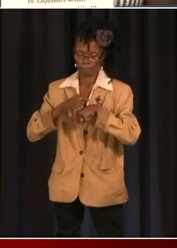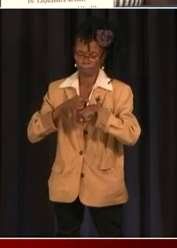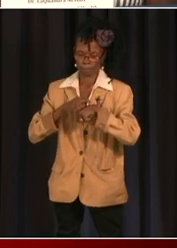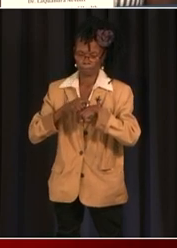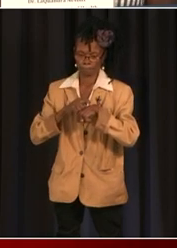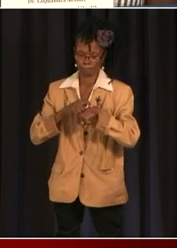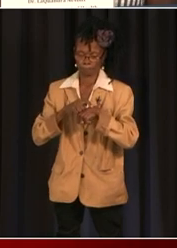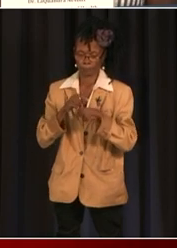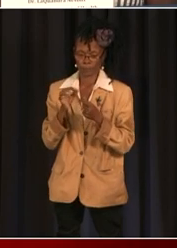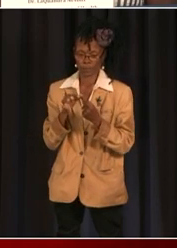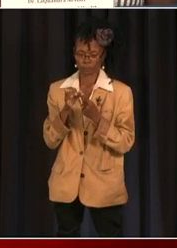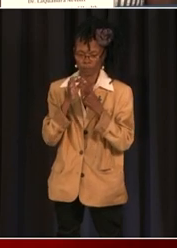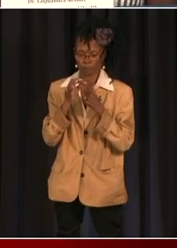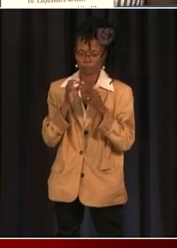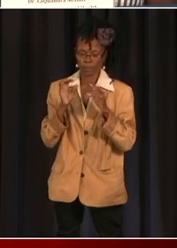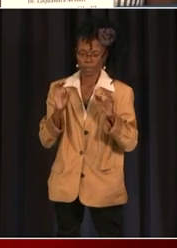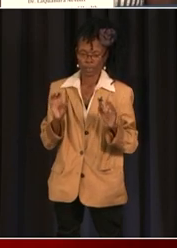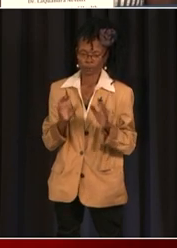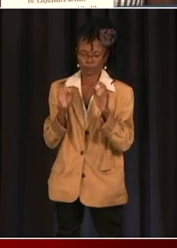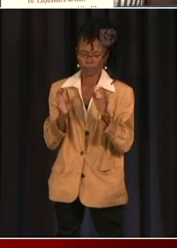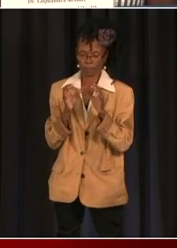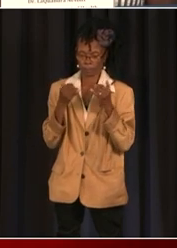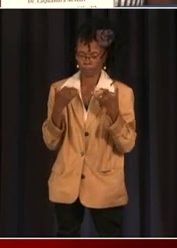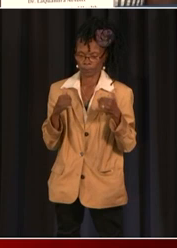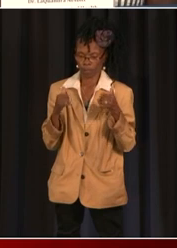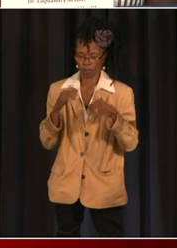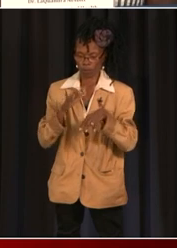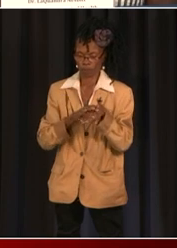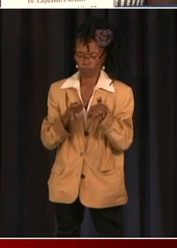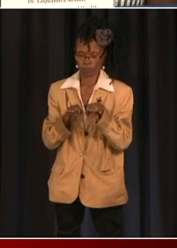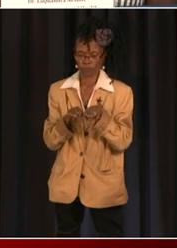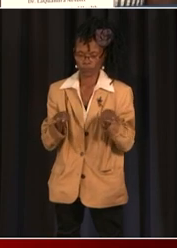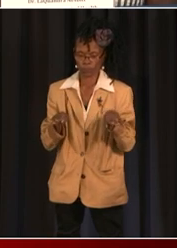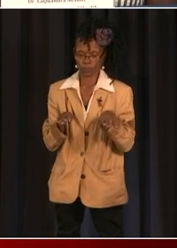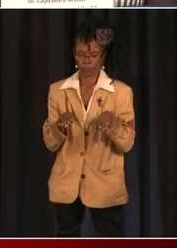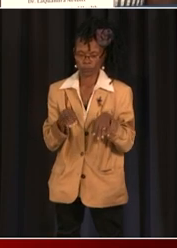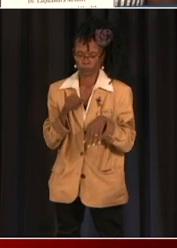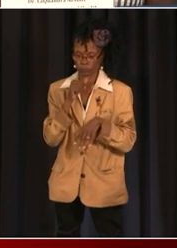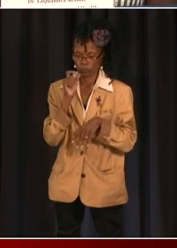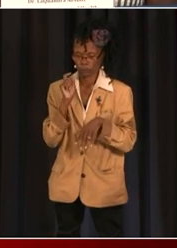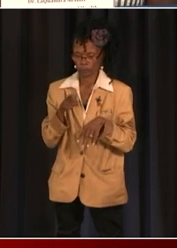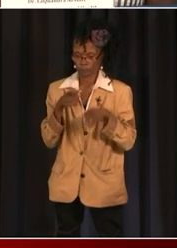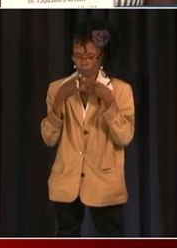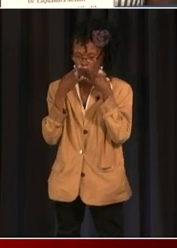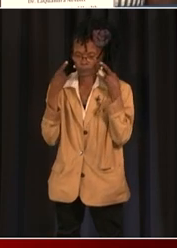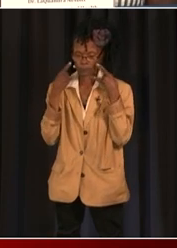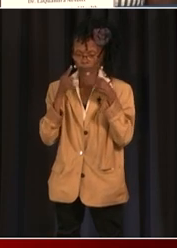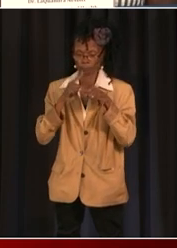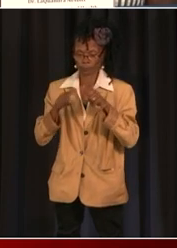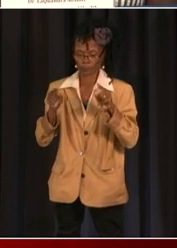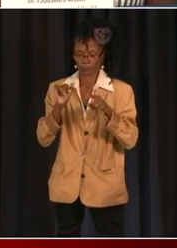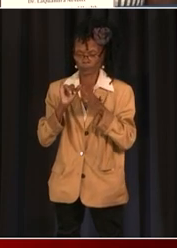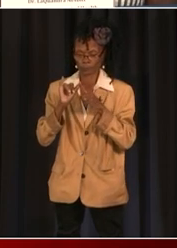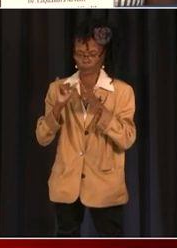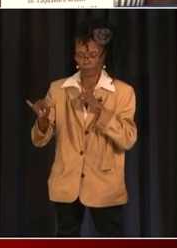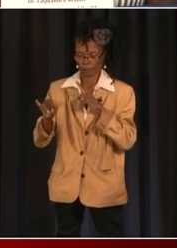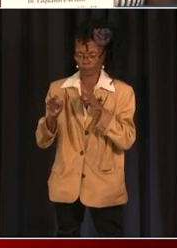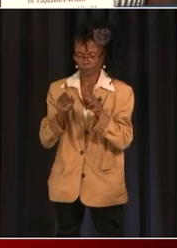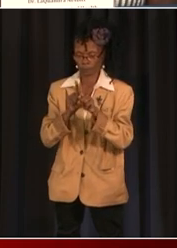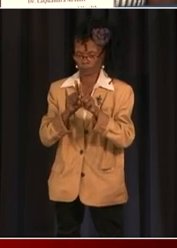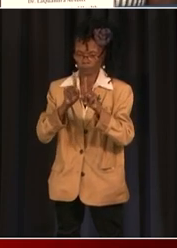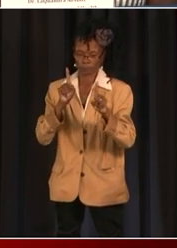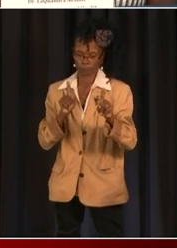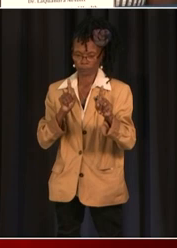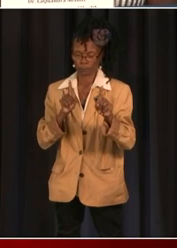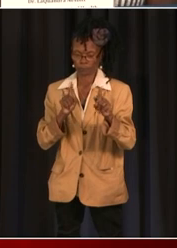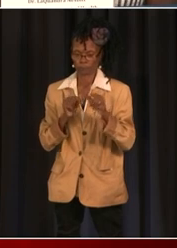with the exception of when they are actively playing on the field, and they should remain socially distant or physically distant when at